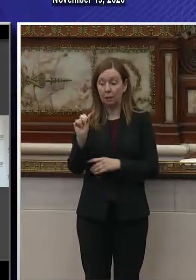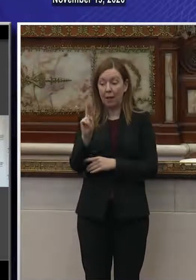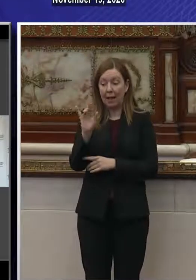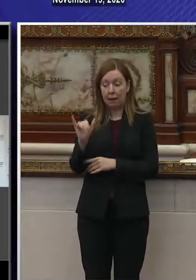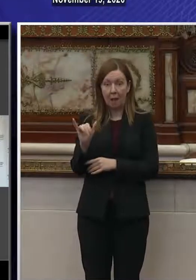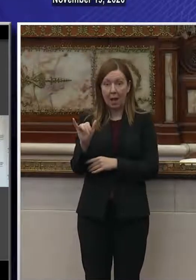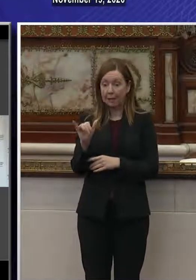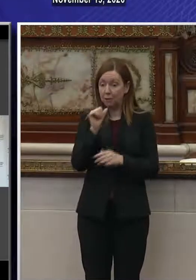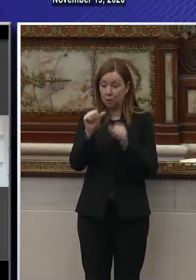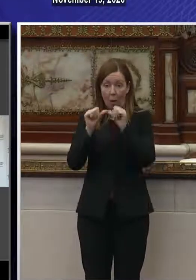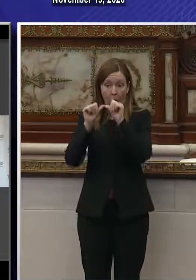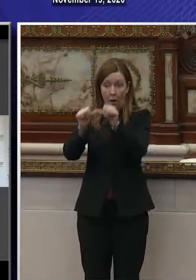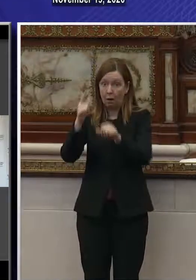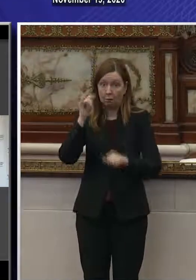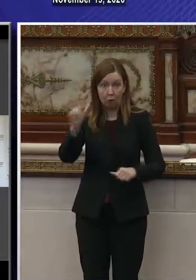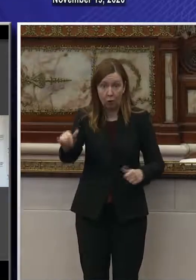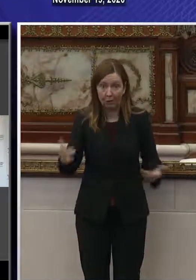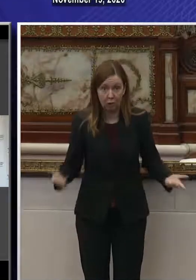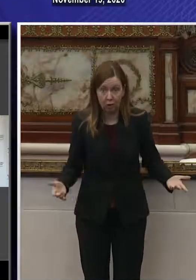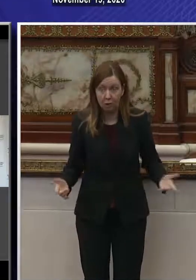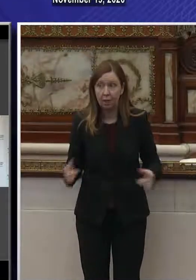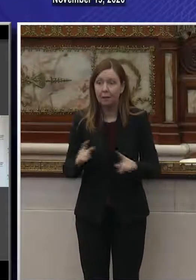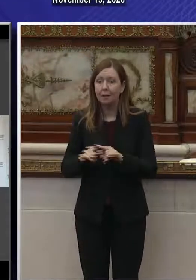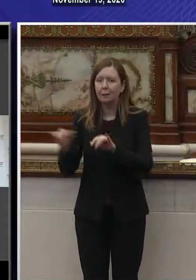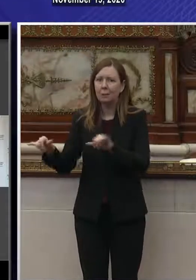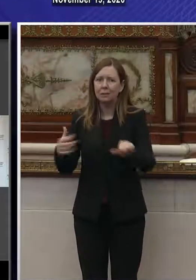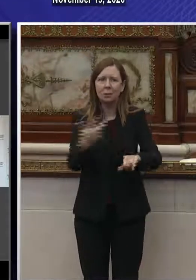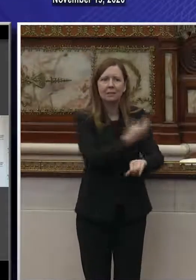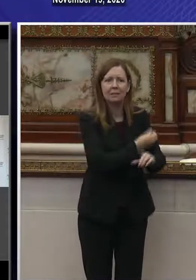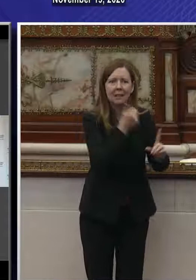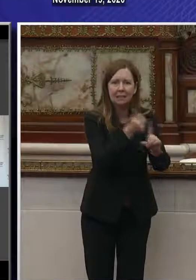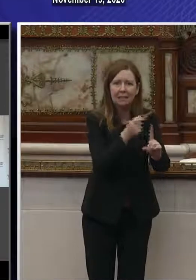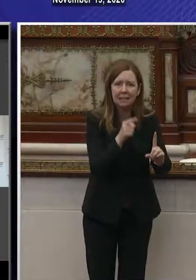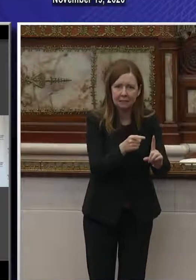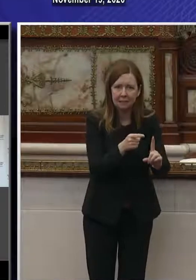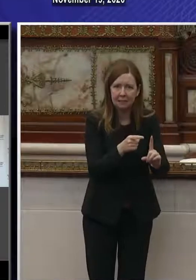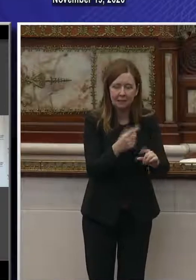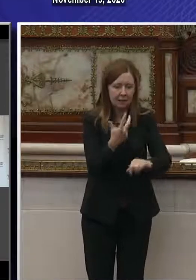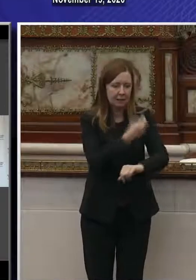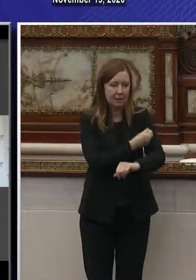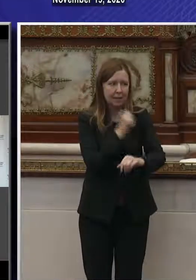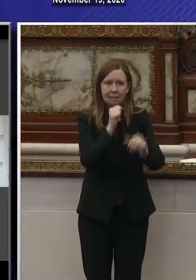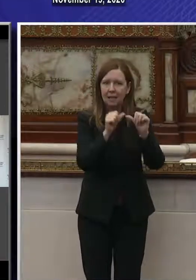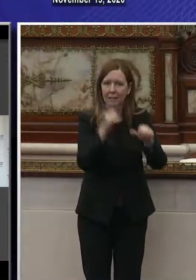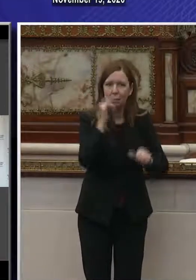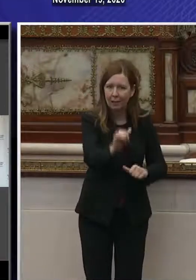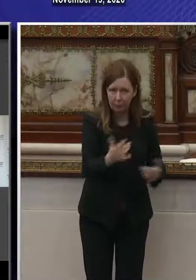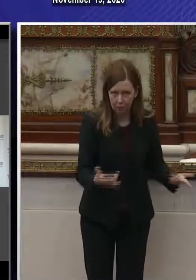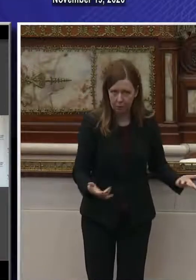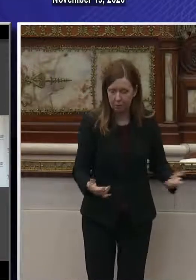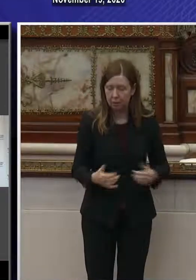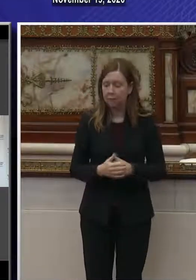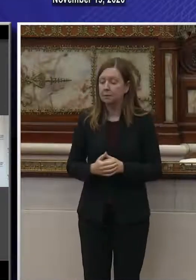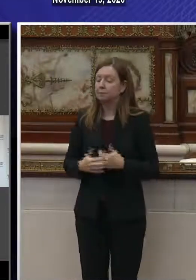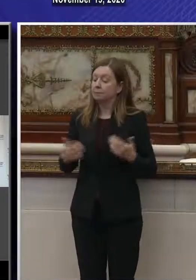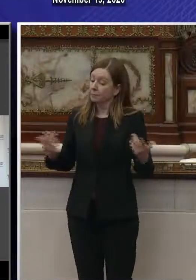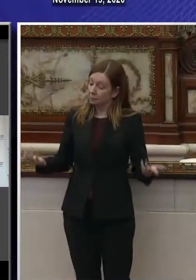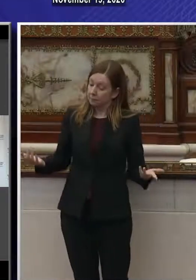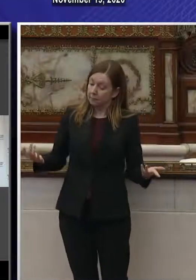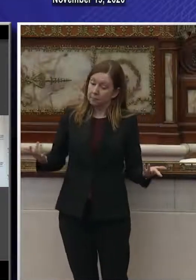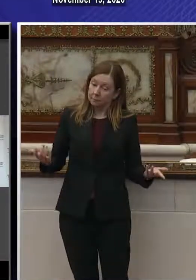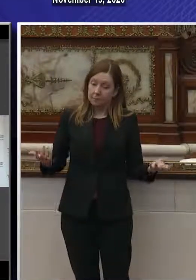transient, meaning they don't last forever, but so is the vaccine. It's transient. And so